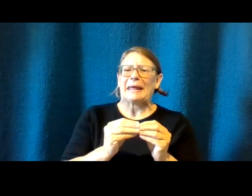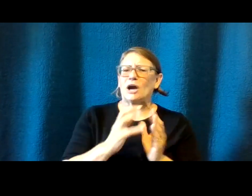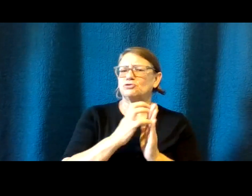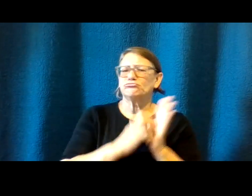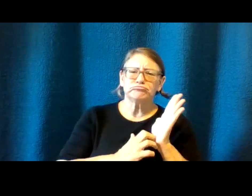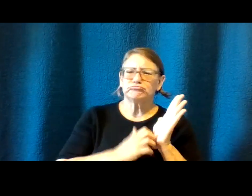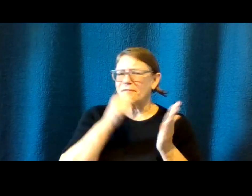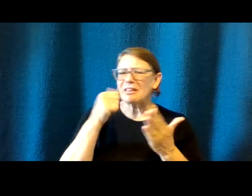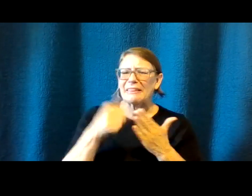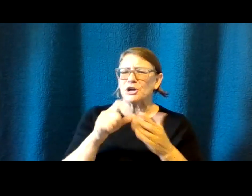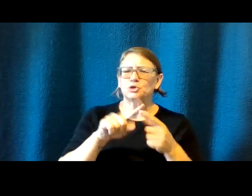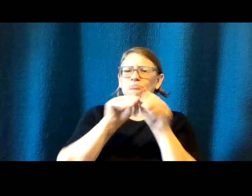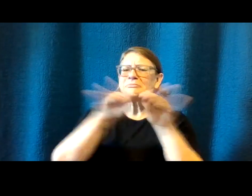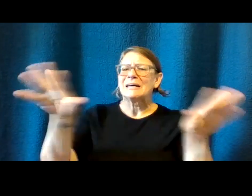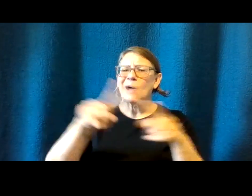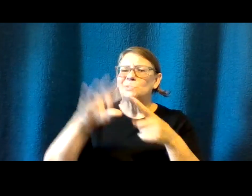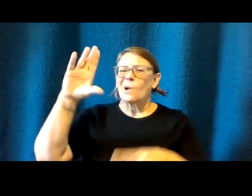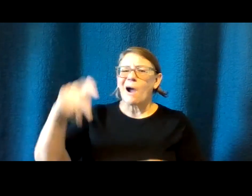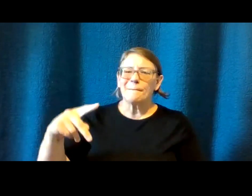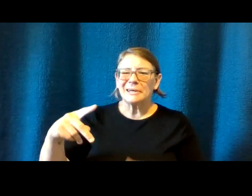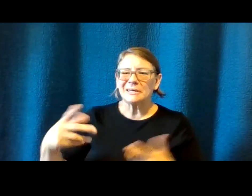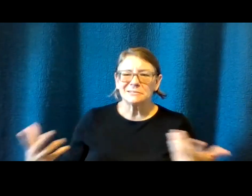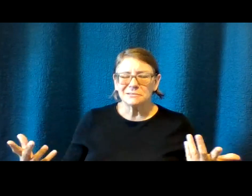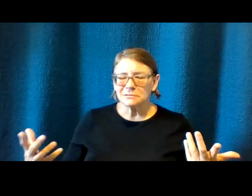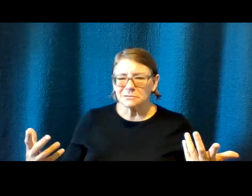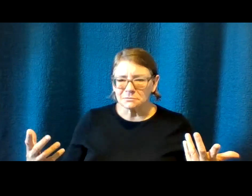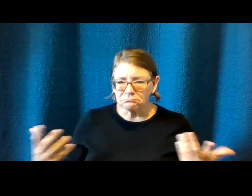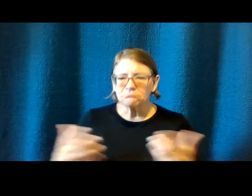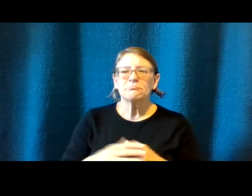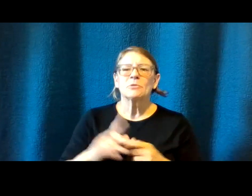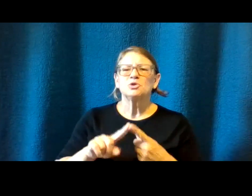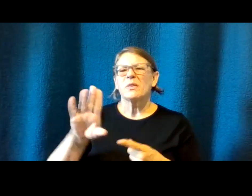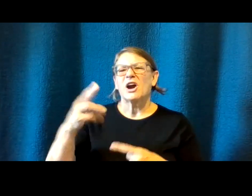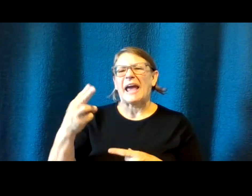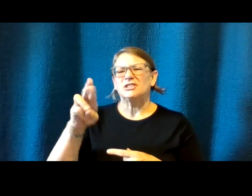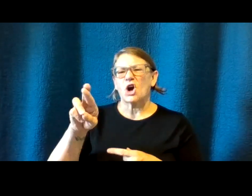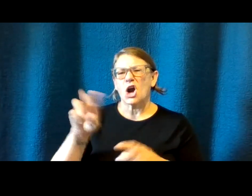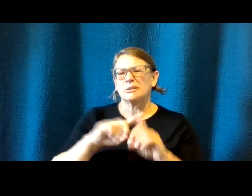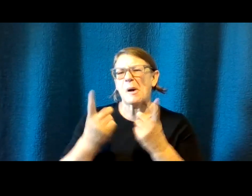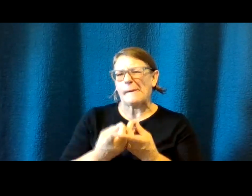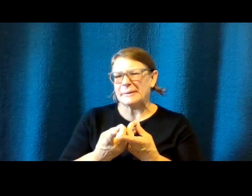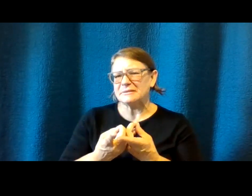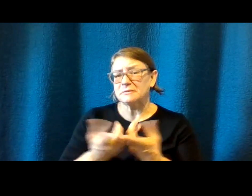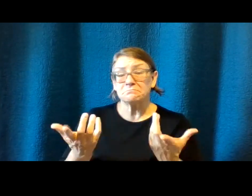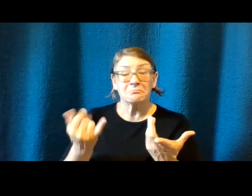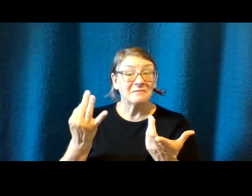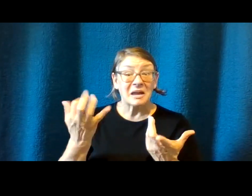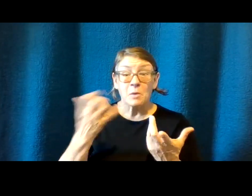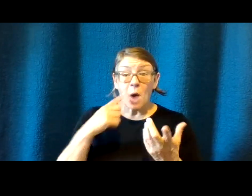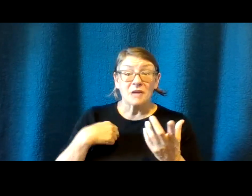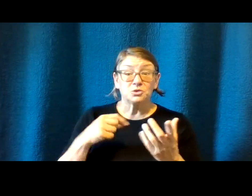ready, something that we can, the human resources departments that we could send out. So if anybody wants, blurbs that they